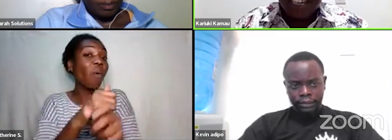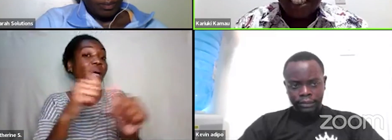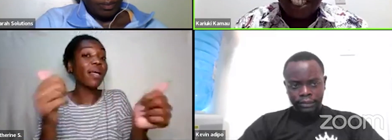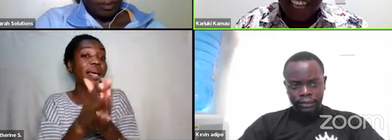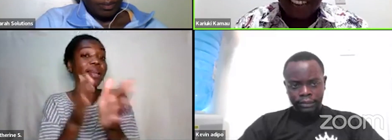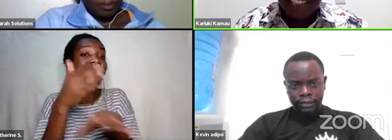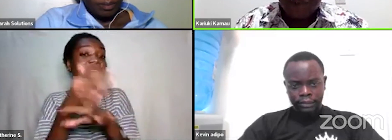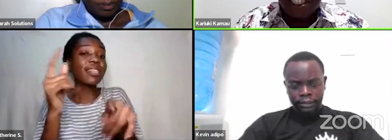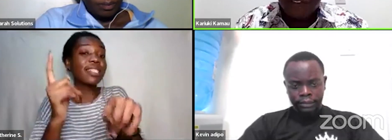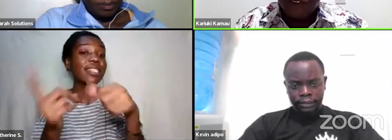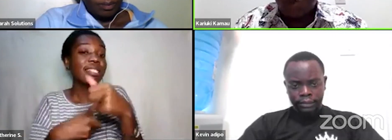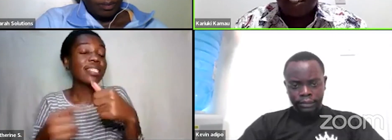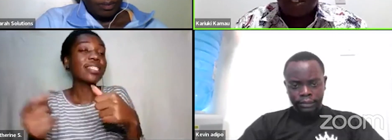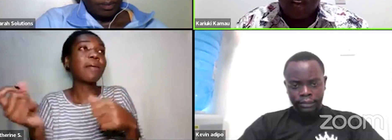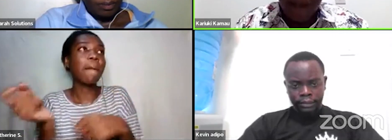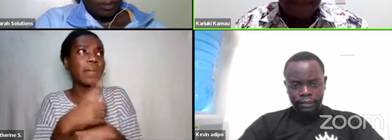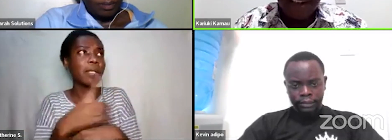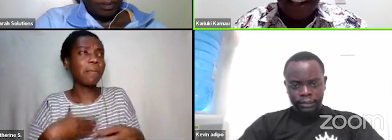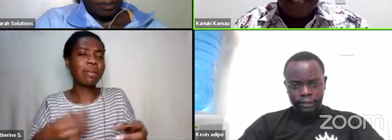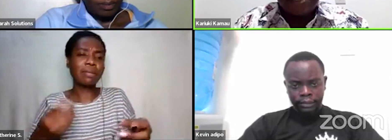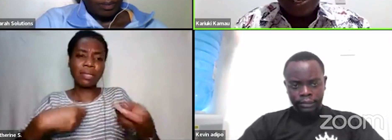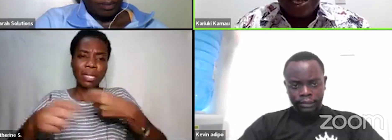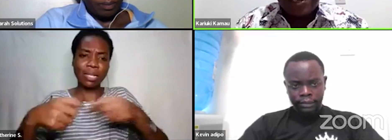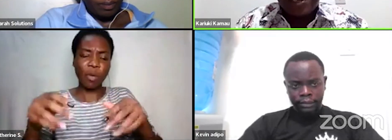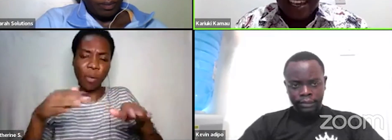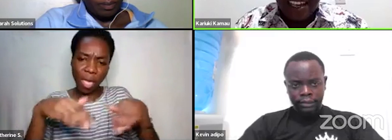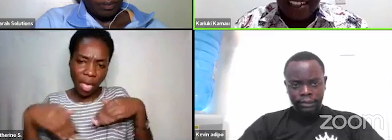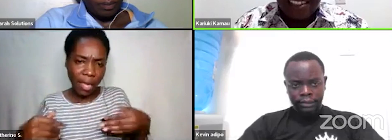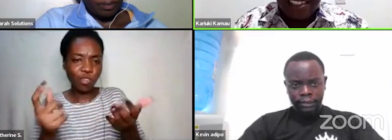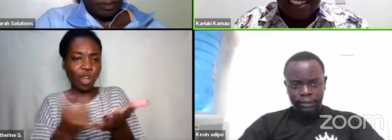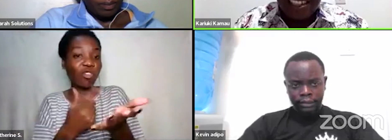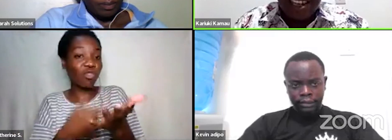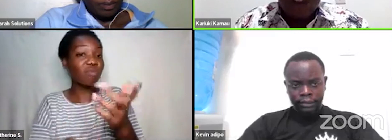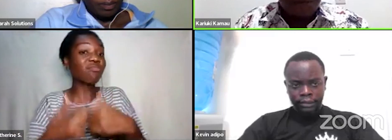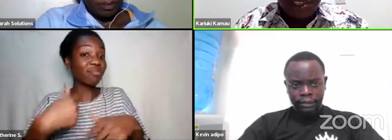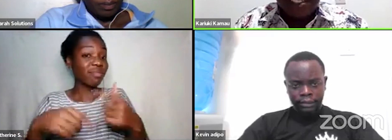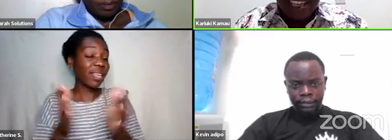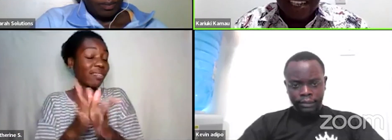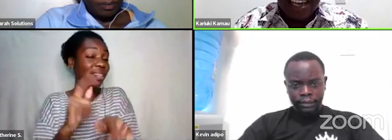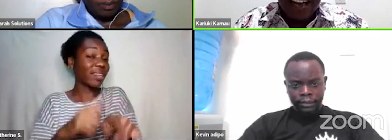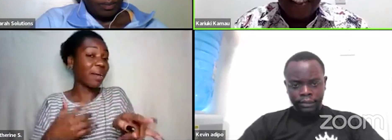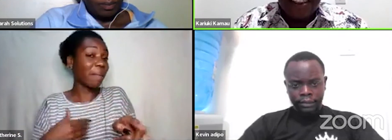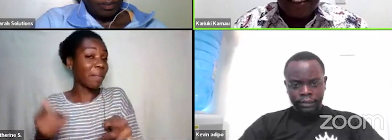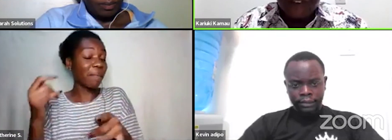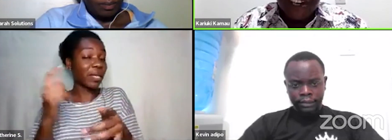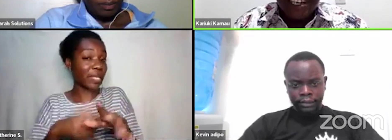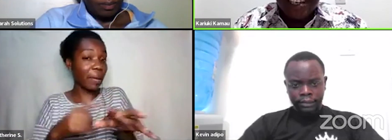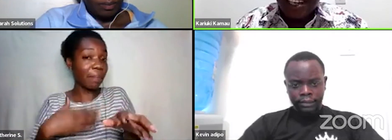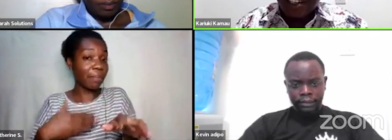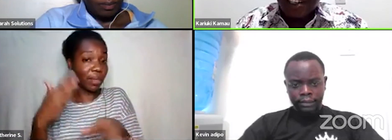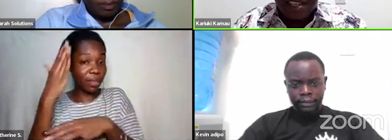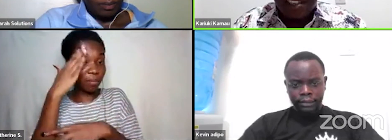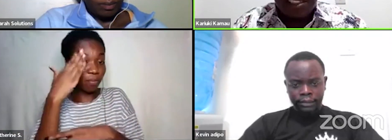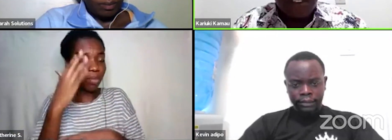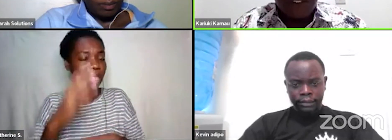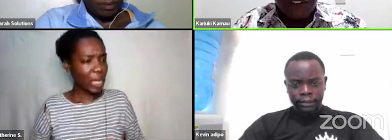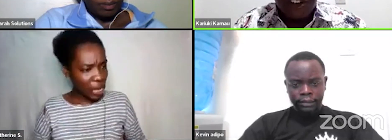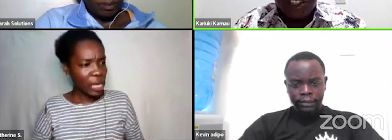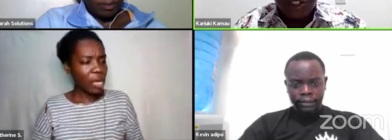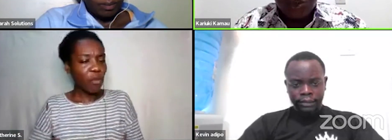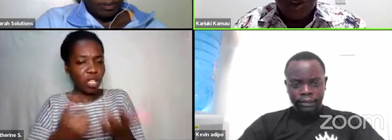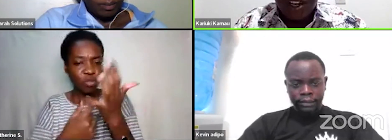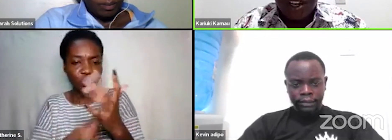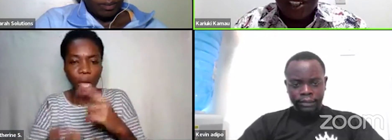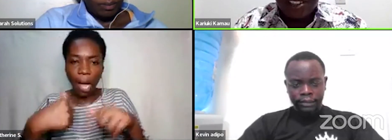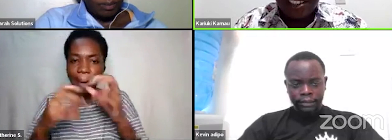using selling shirts and waiting for tourists to come, that's when I realized corporates are, the foreigners are not coming. This